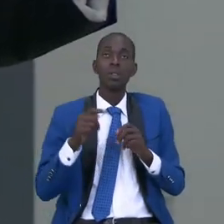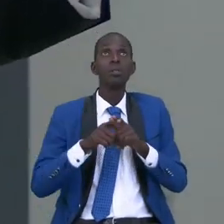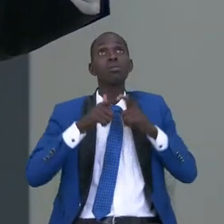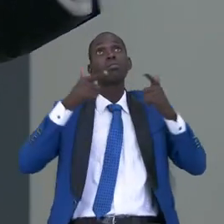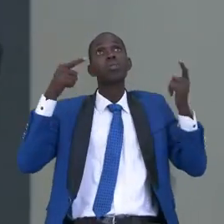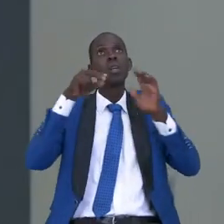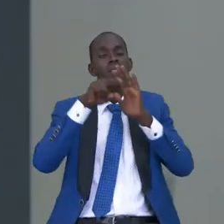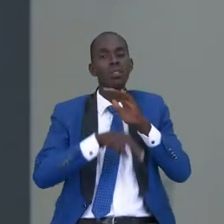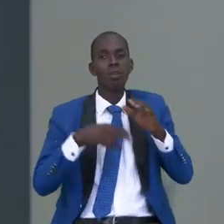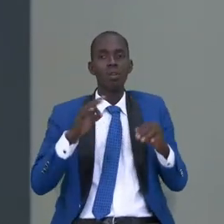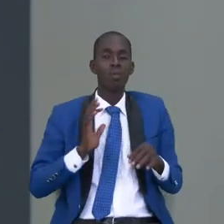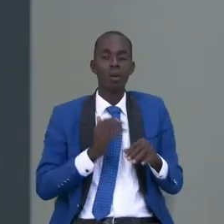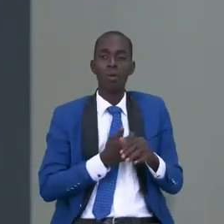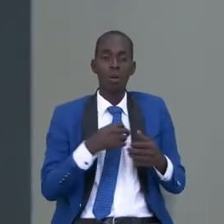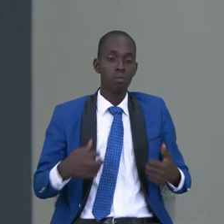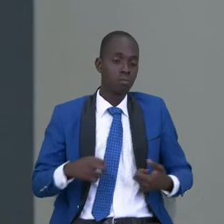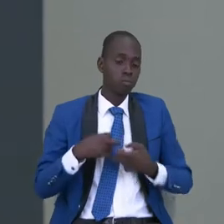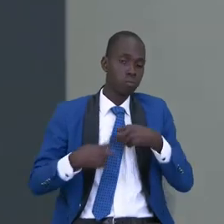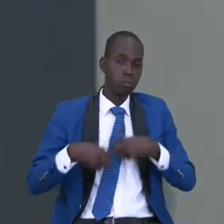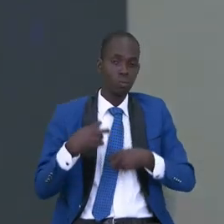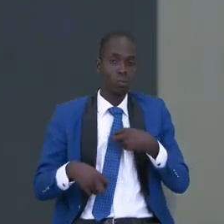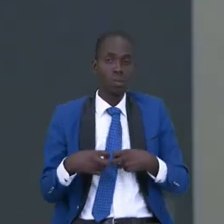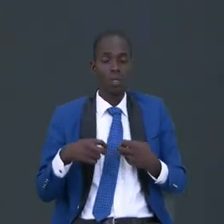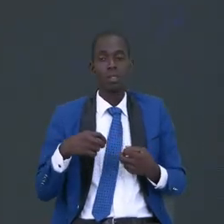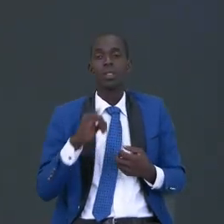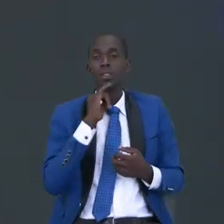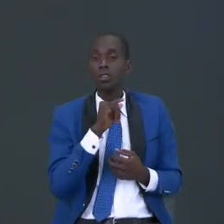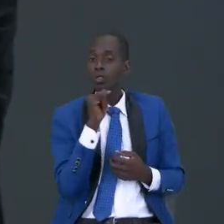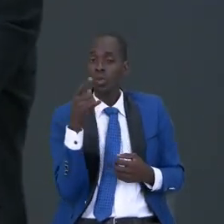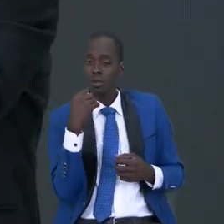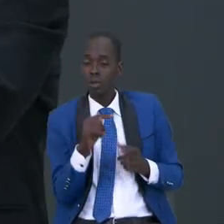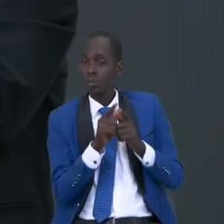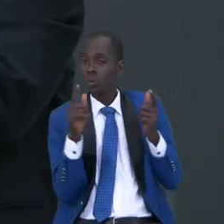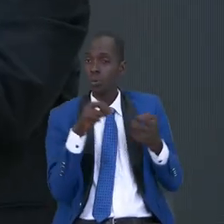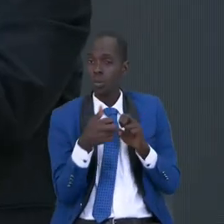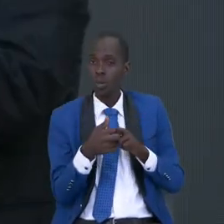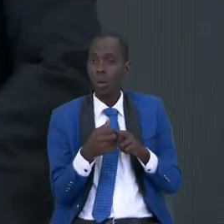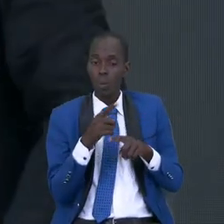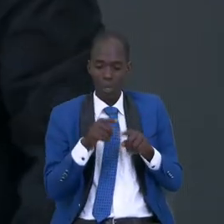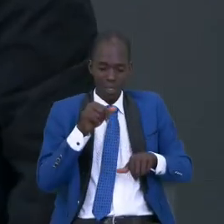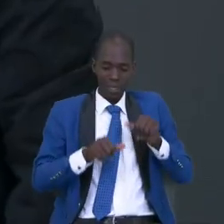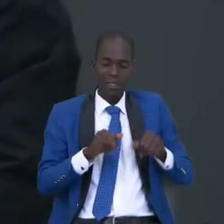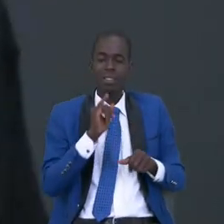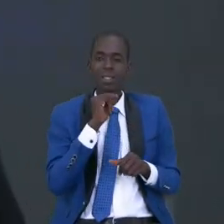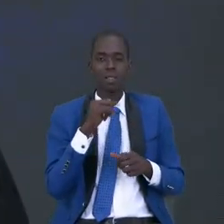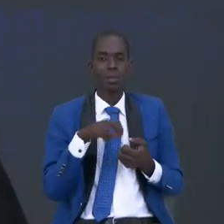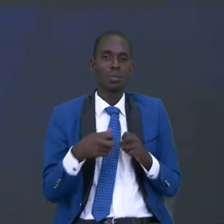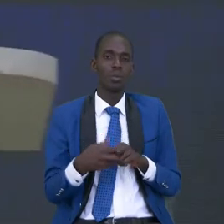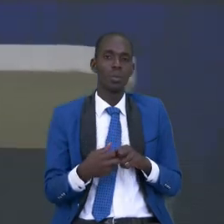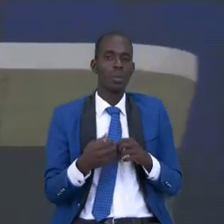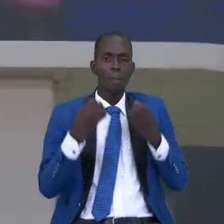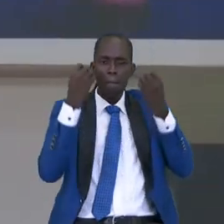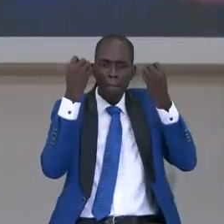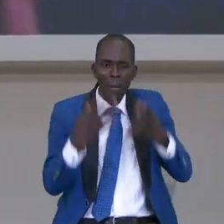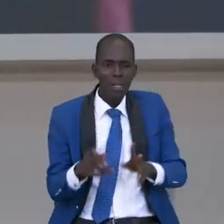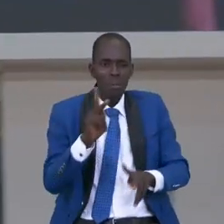the challenge is not the problem. It's the doubt that is the problem. Others have never done it